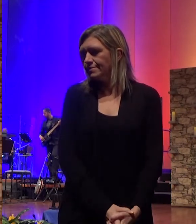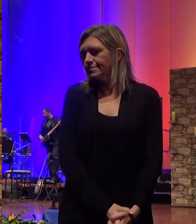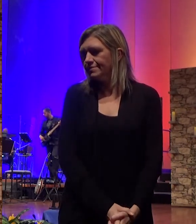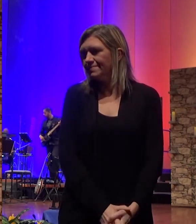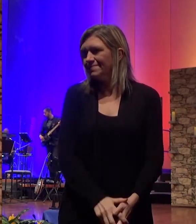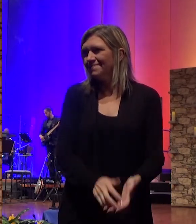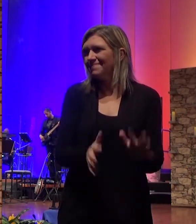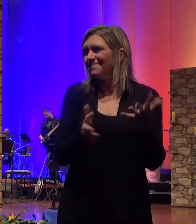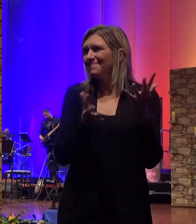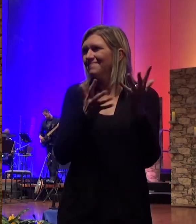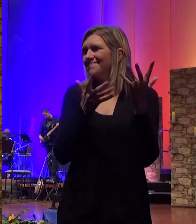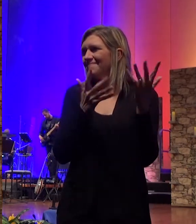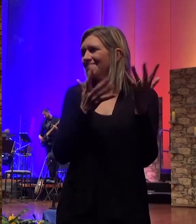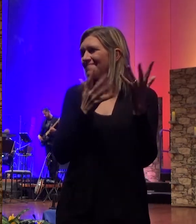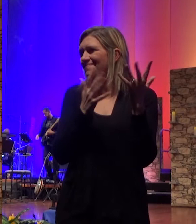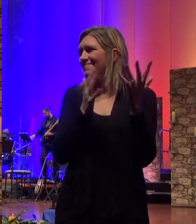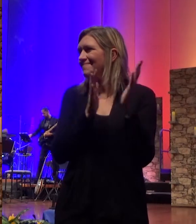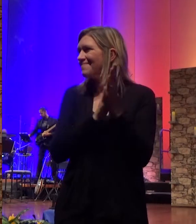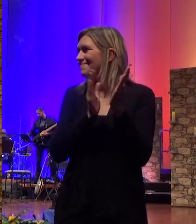days.